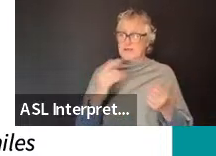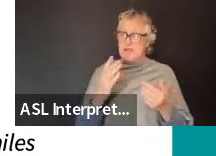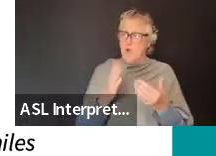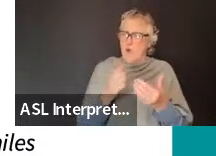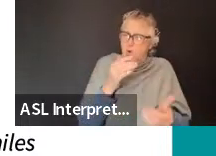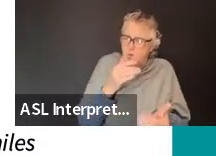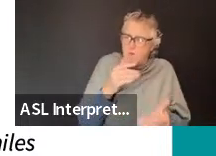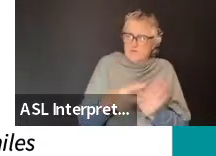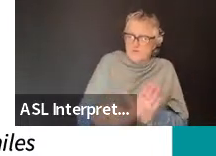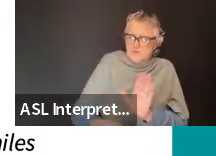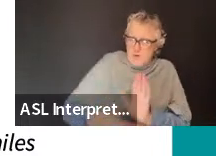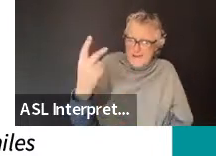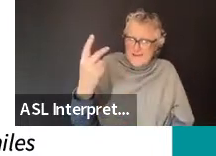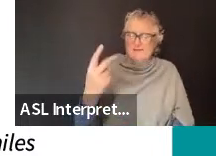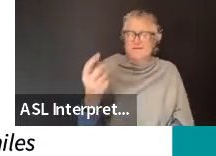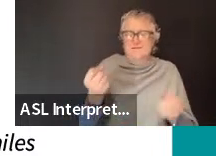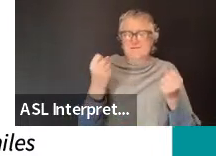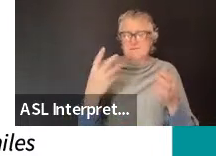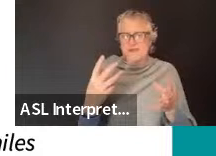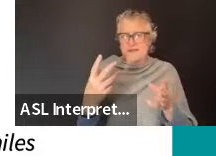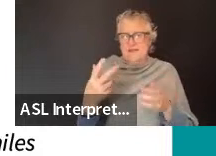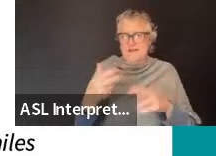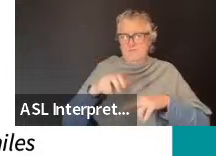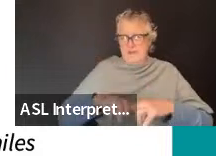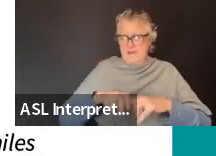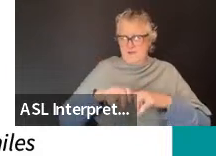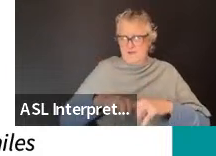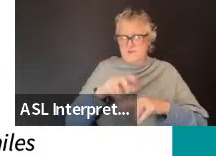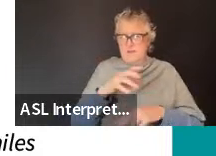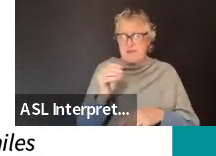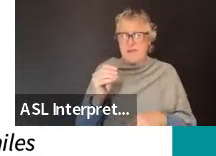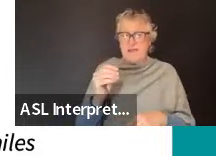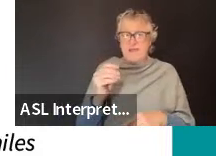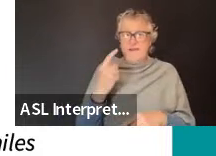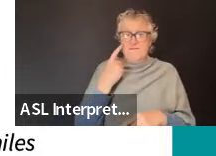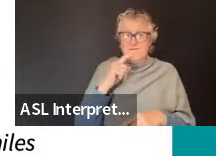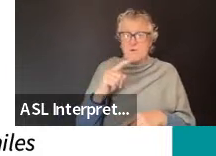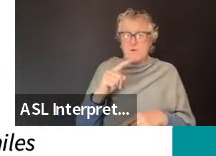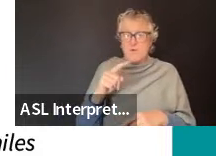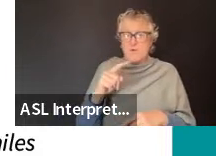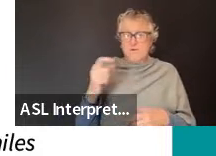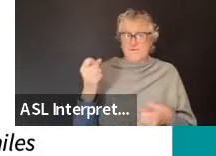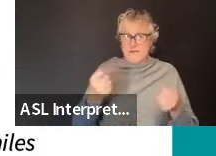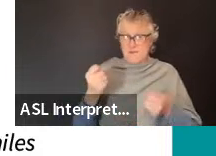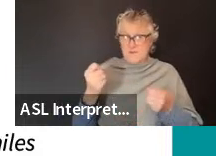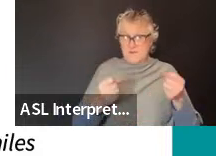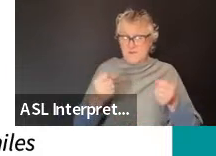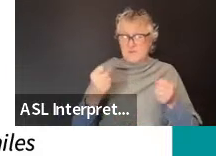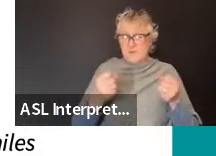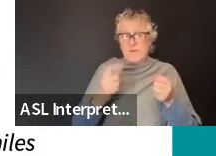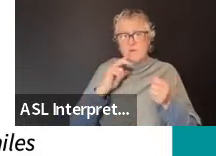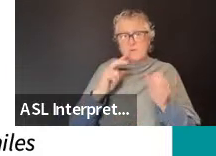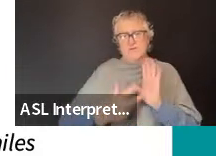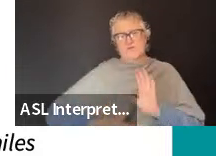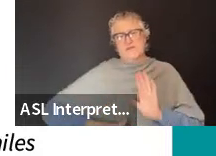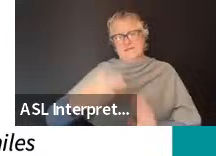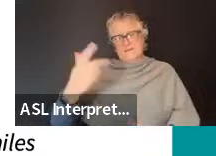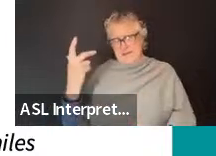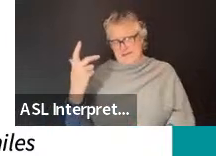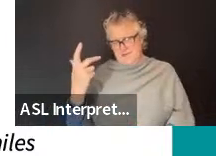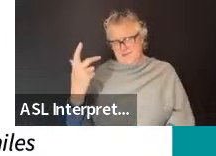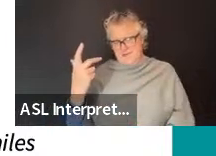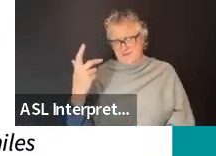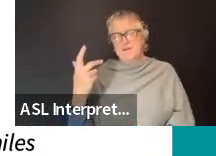ridership. And in vehicle miles, it's almost 3 times as many people will be putting up miles on light rail as opposed to the